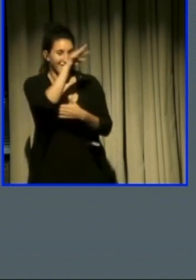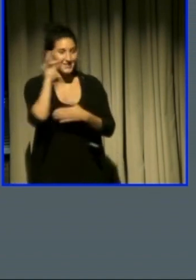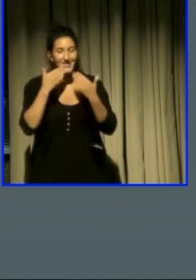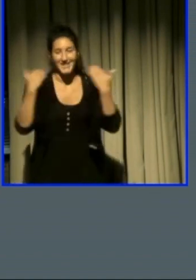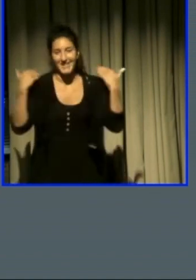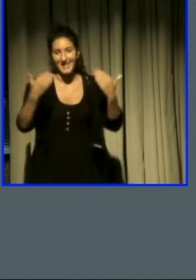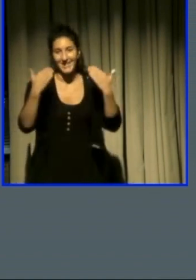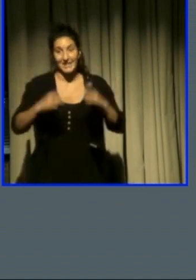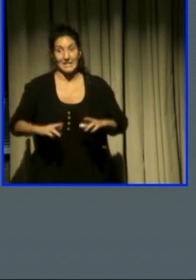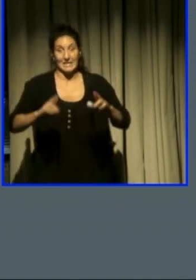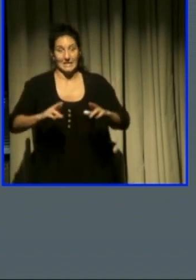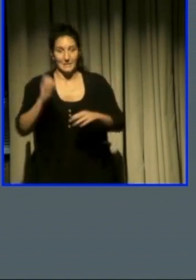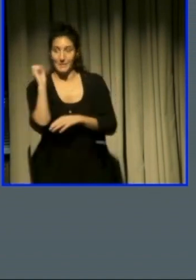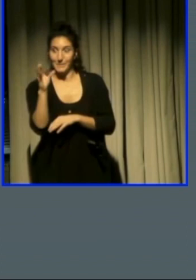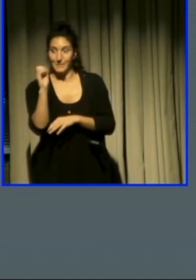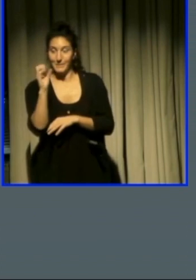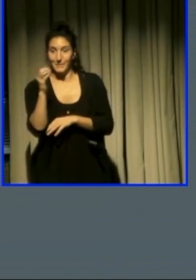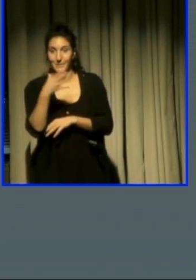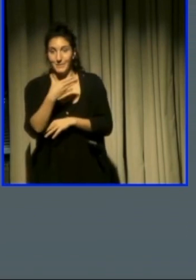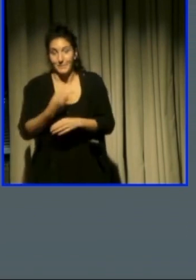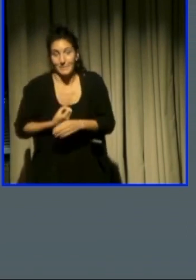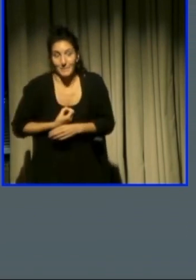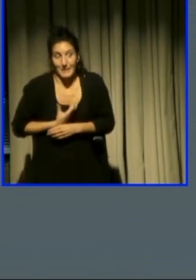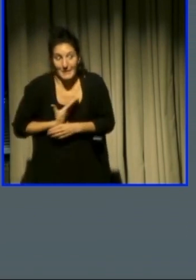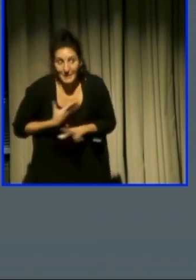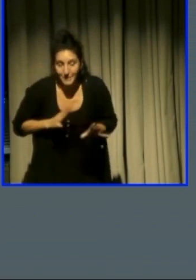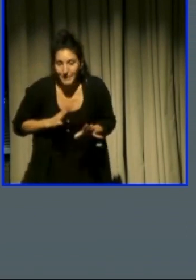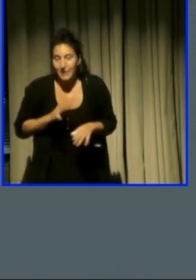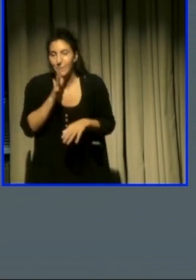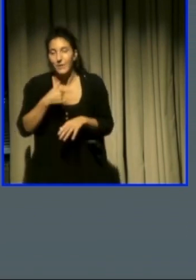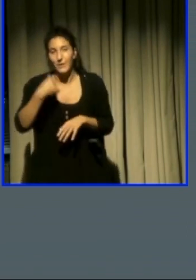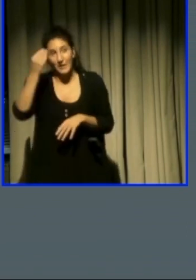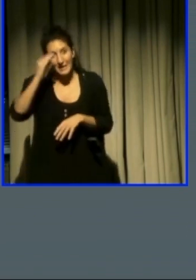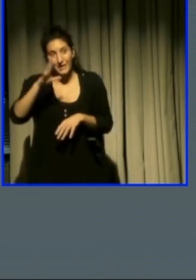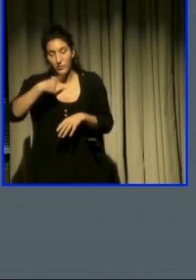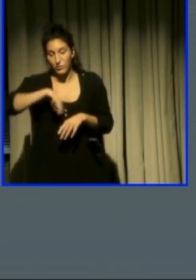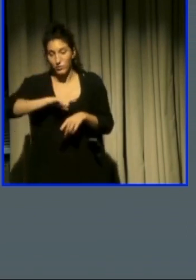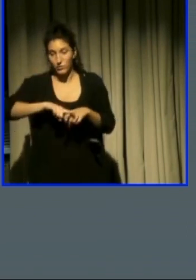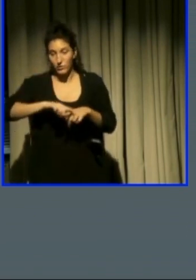a lot of interesting and exciting things to come as we move into the world of the metaverse.